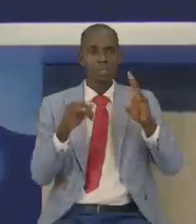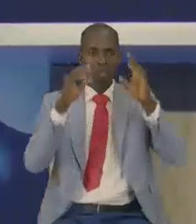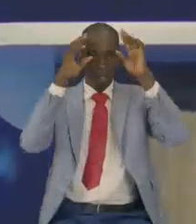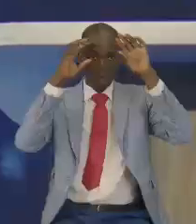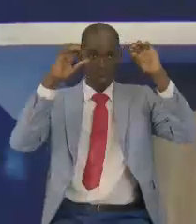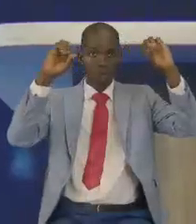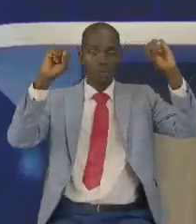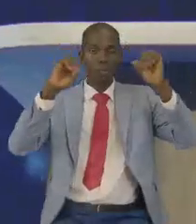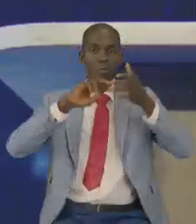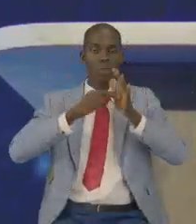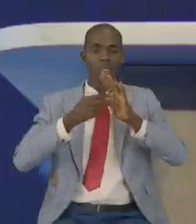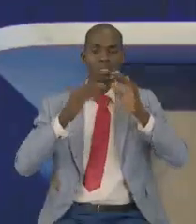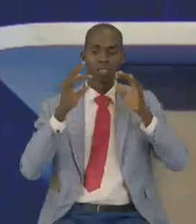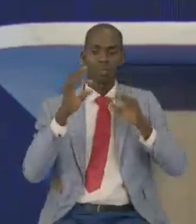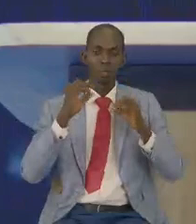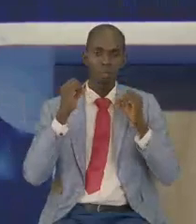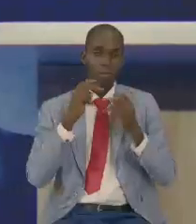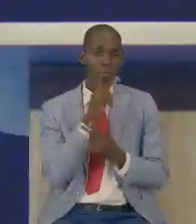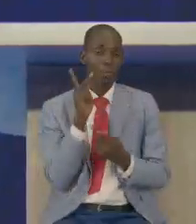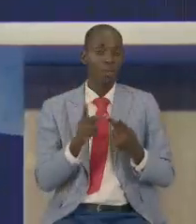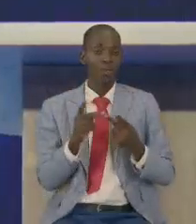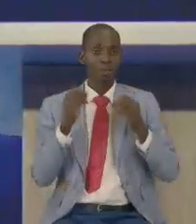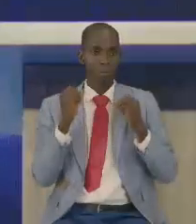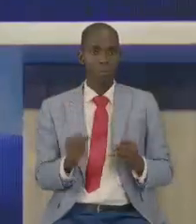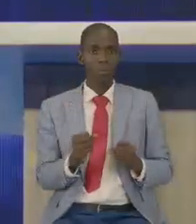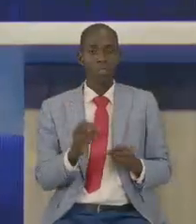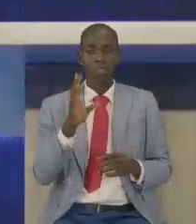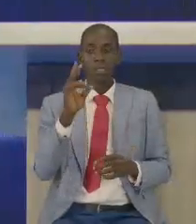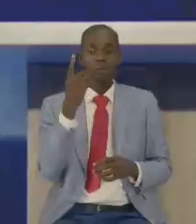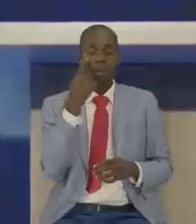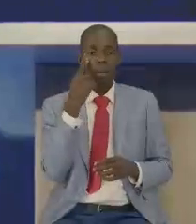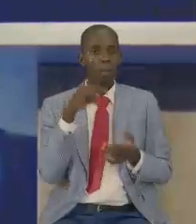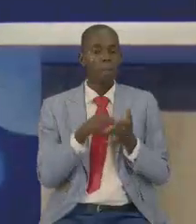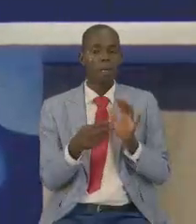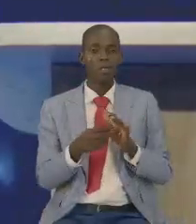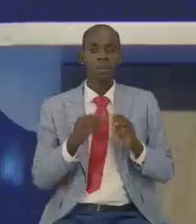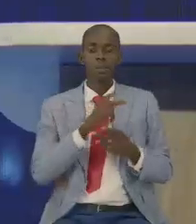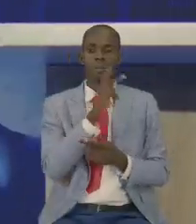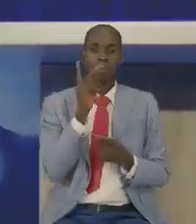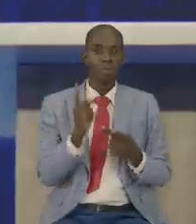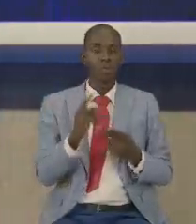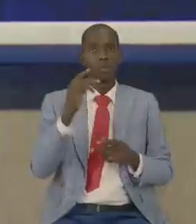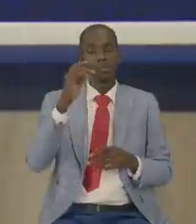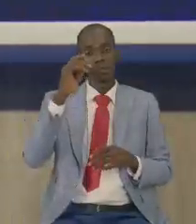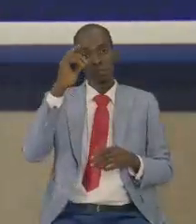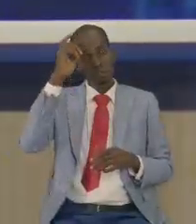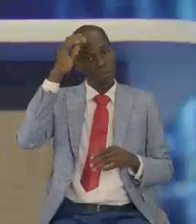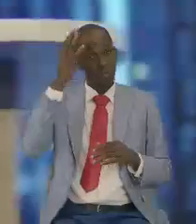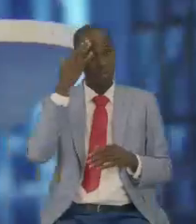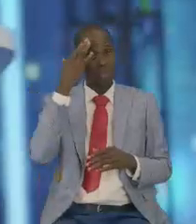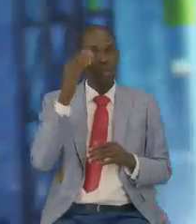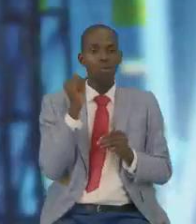eyes, perfect knowledge, which are the seven spirits of God sent